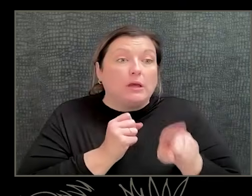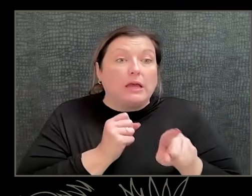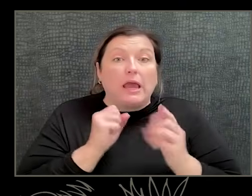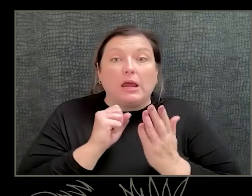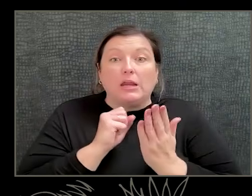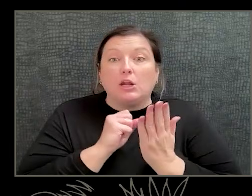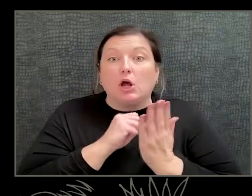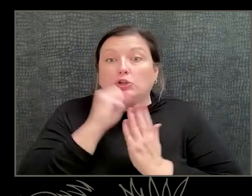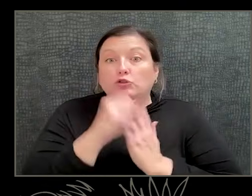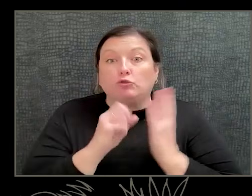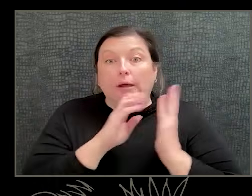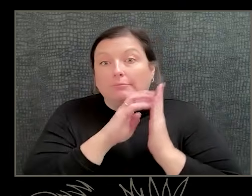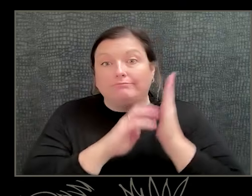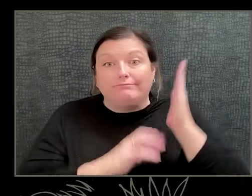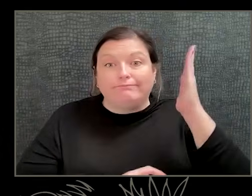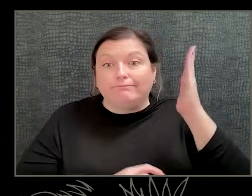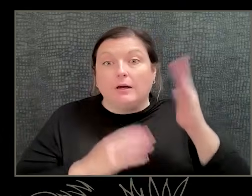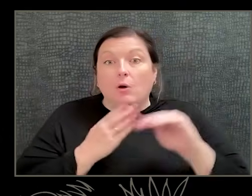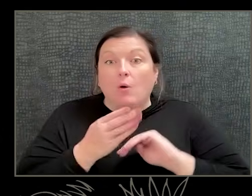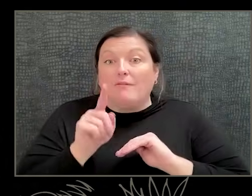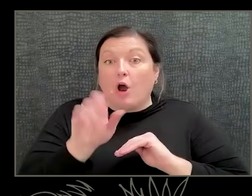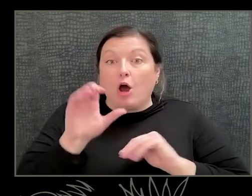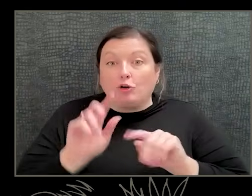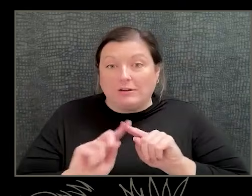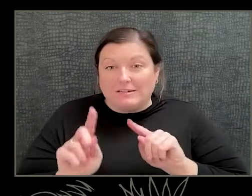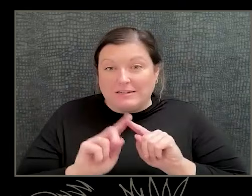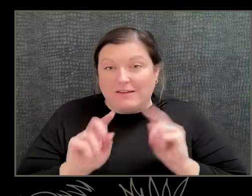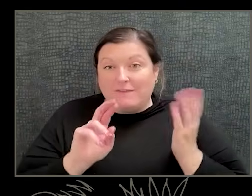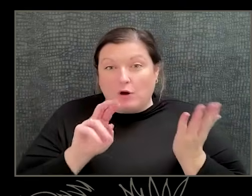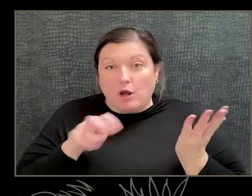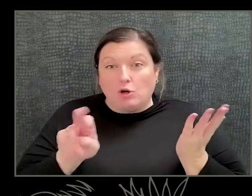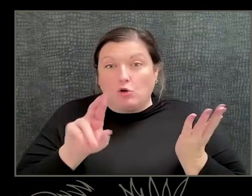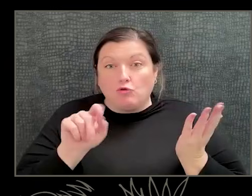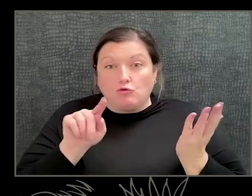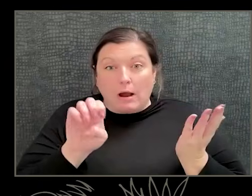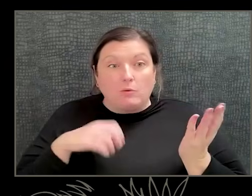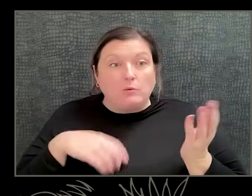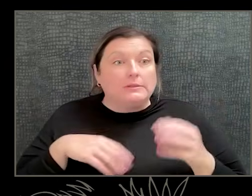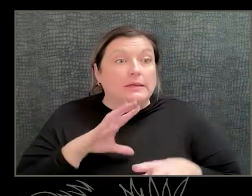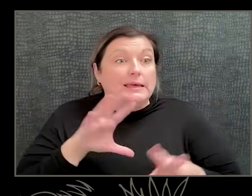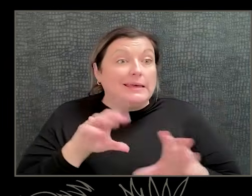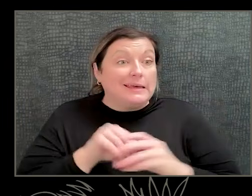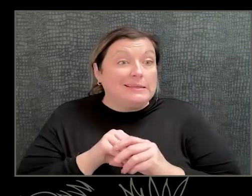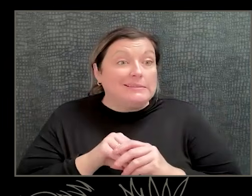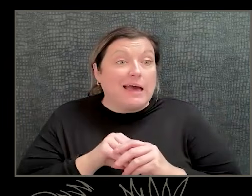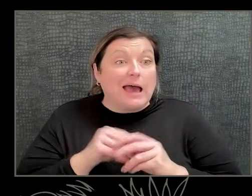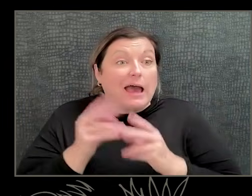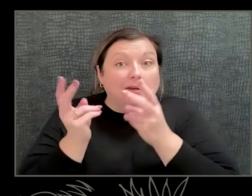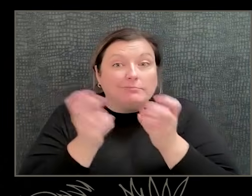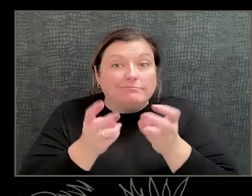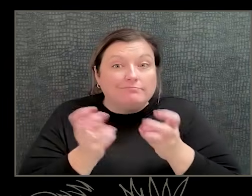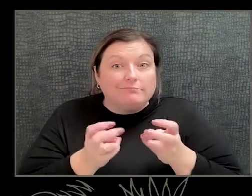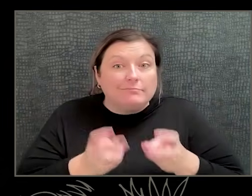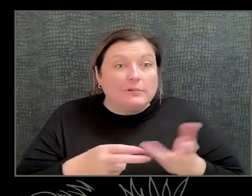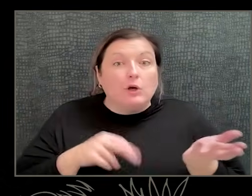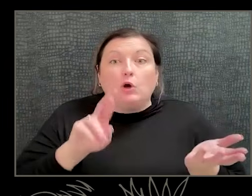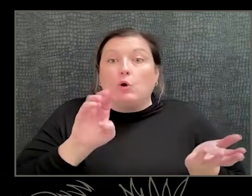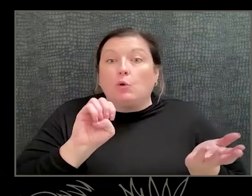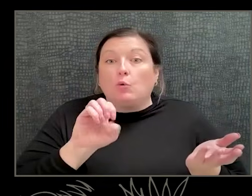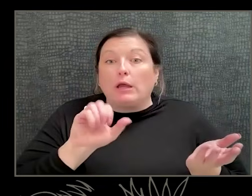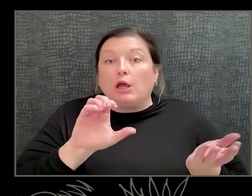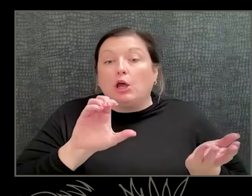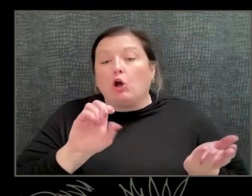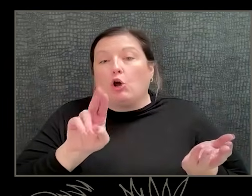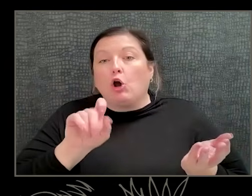generates over 100 different routes. And inside of those routes, we just go ahead and do some recursive type